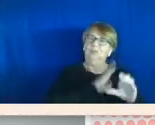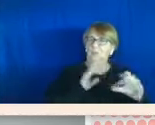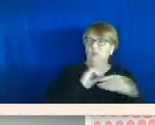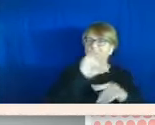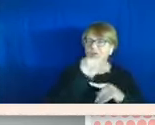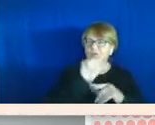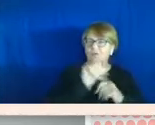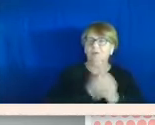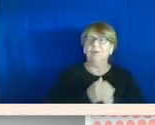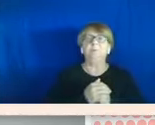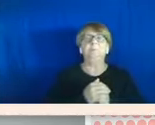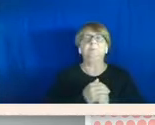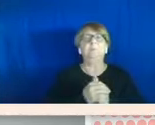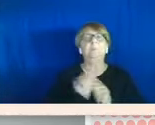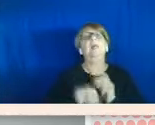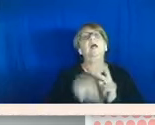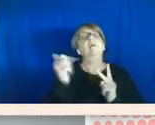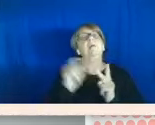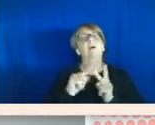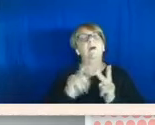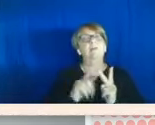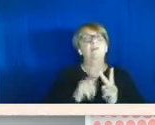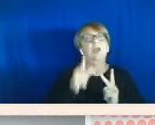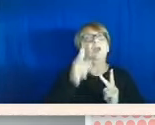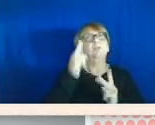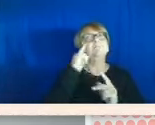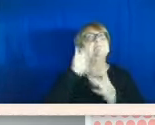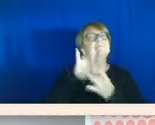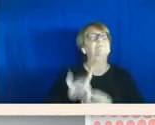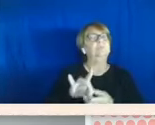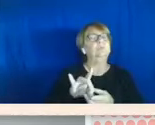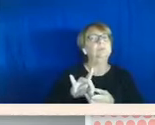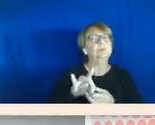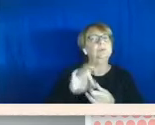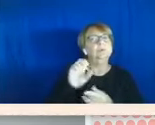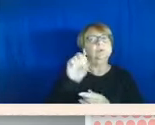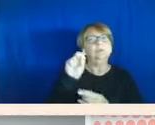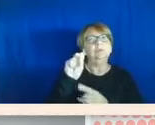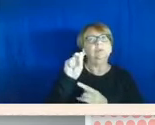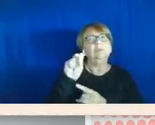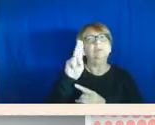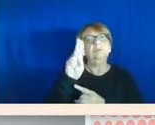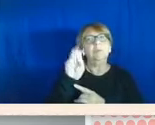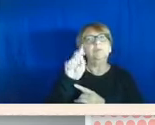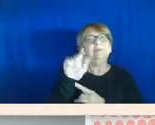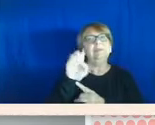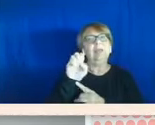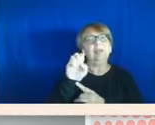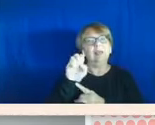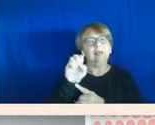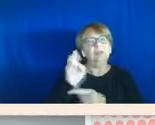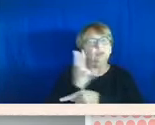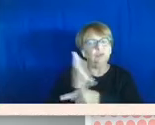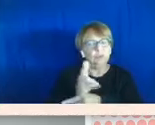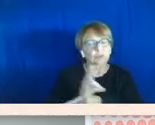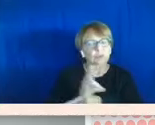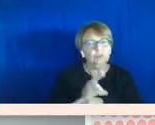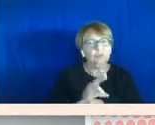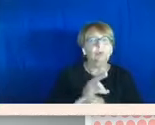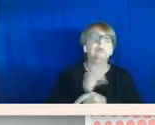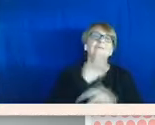Another thing, when you think about, particularly with substance use, people who might be interested in being a peer are